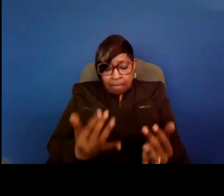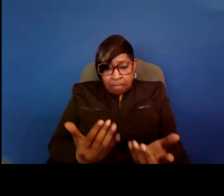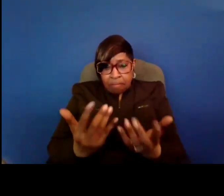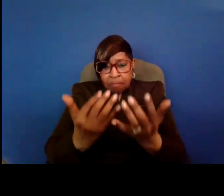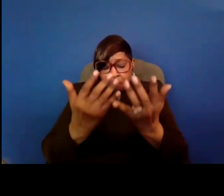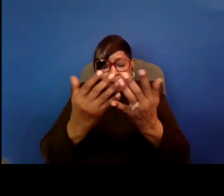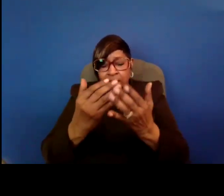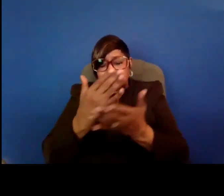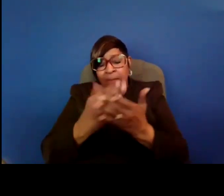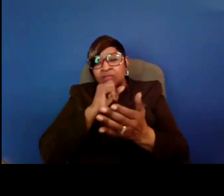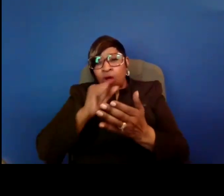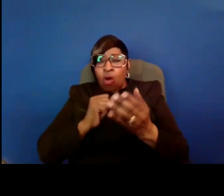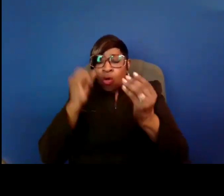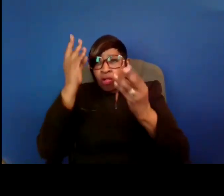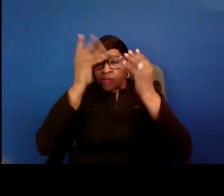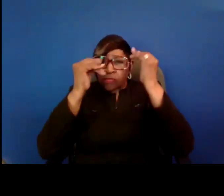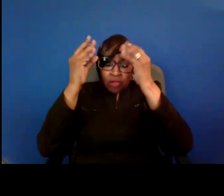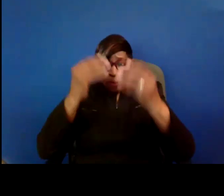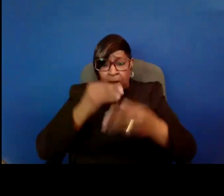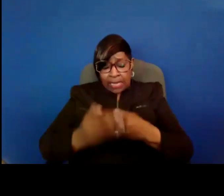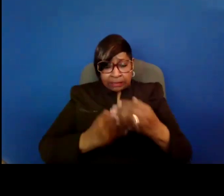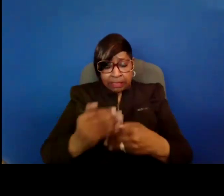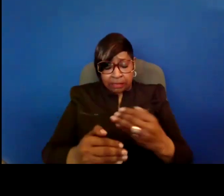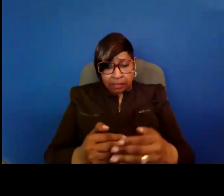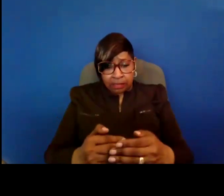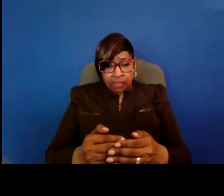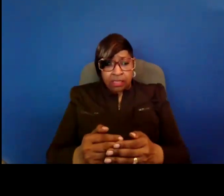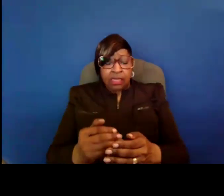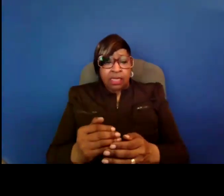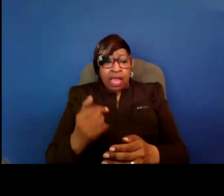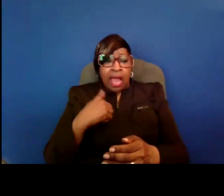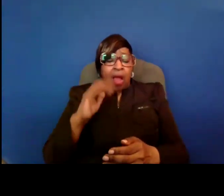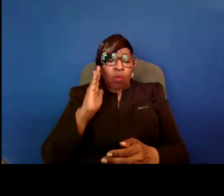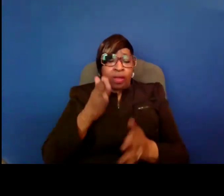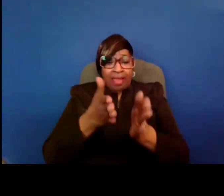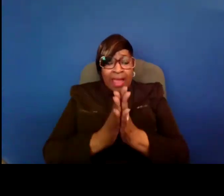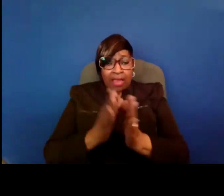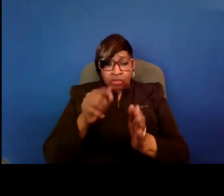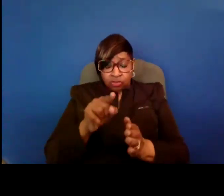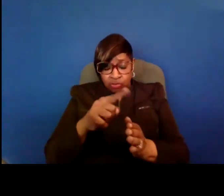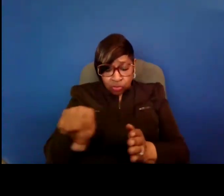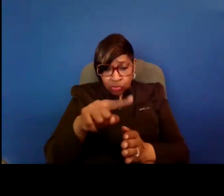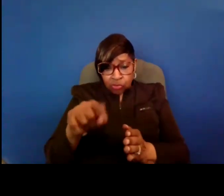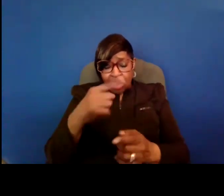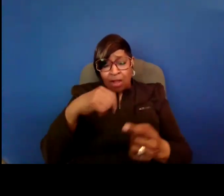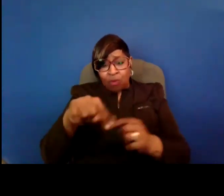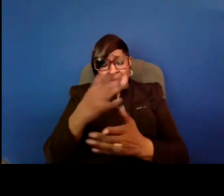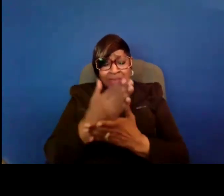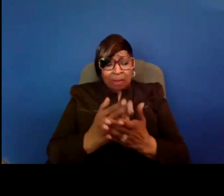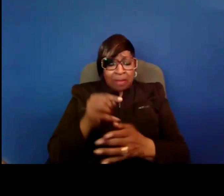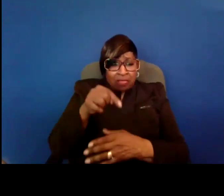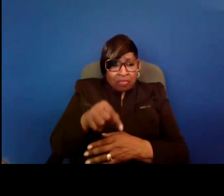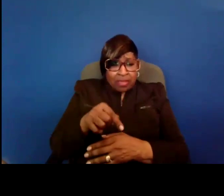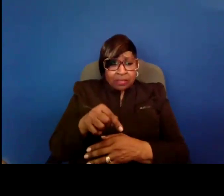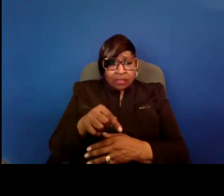old thought processes, right? So I, would ask you around some of this,